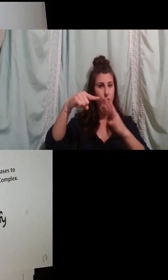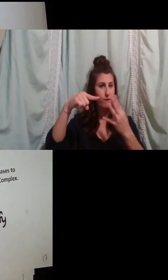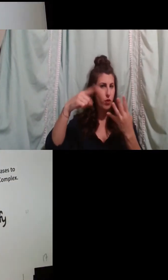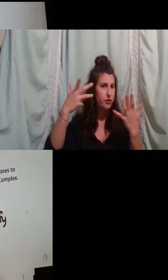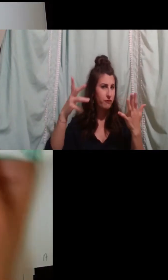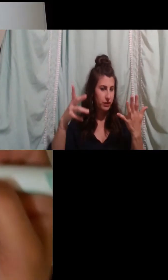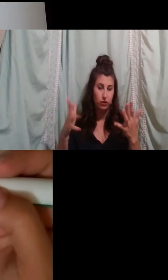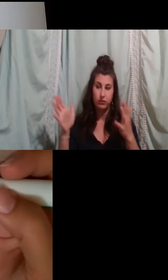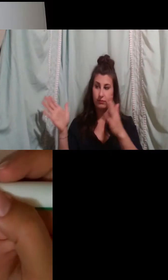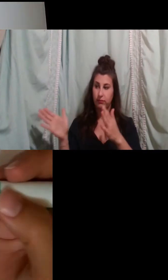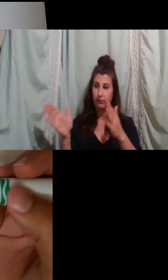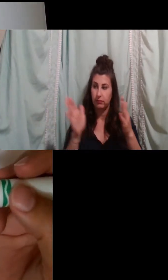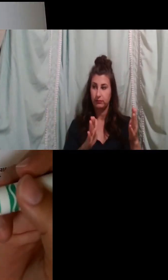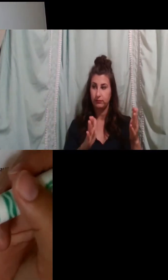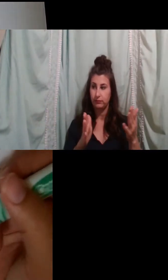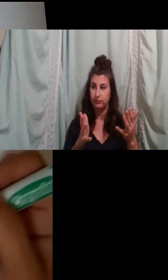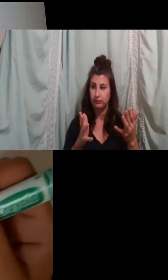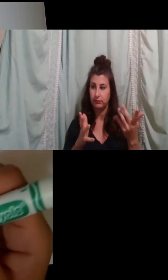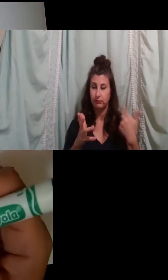the 4th.